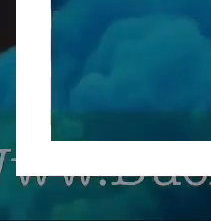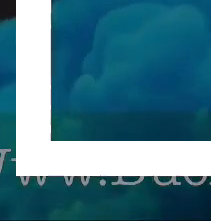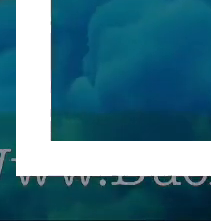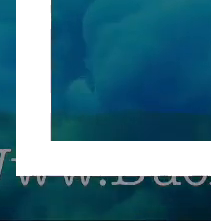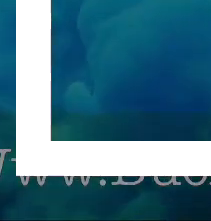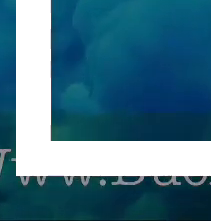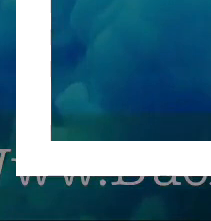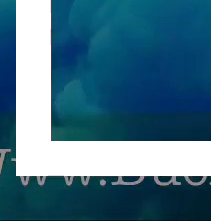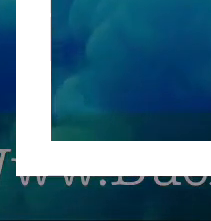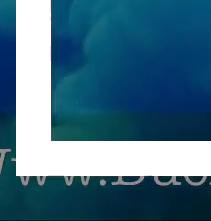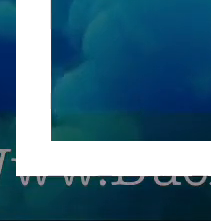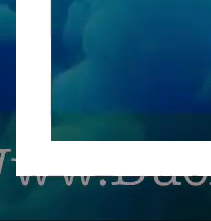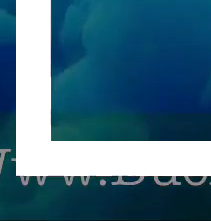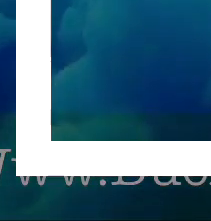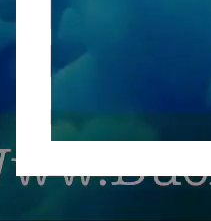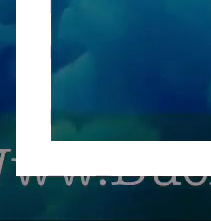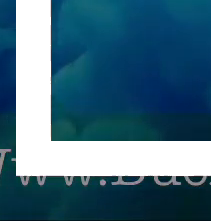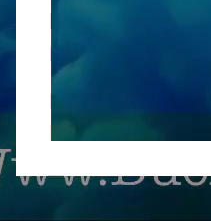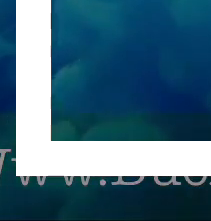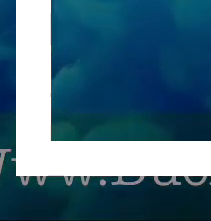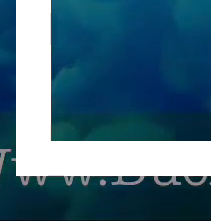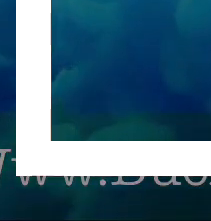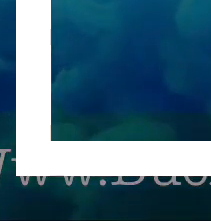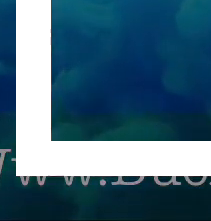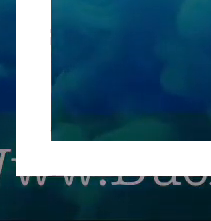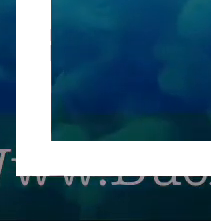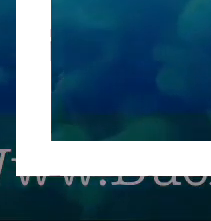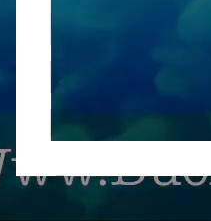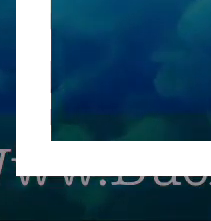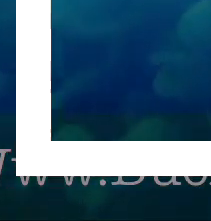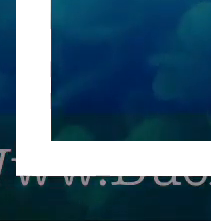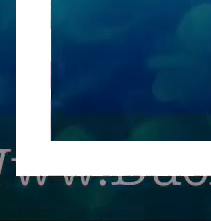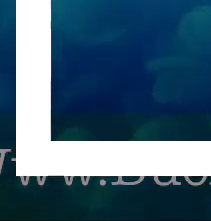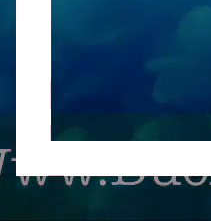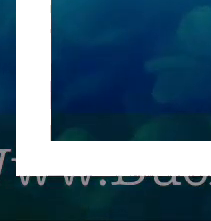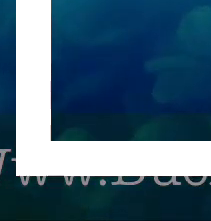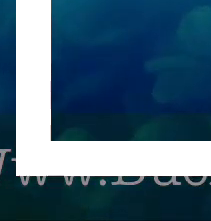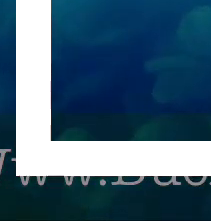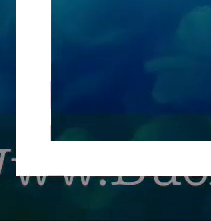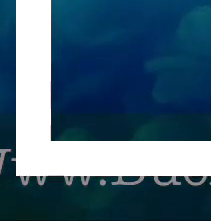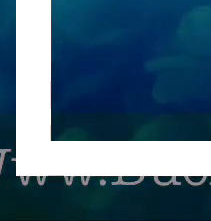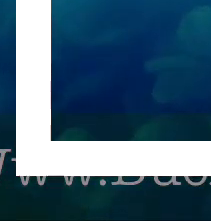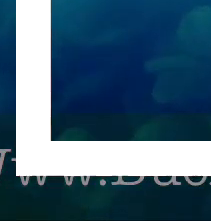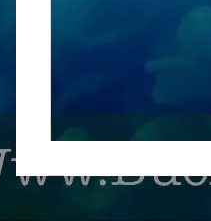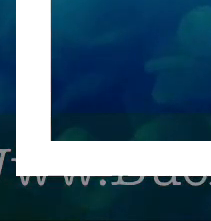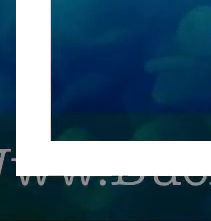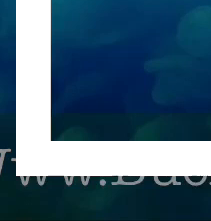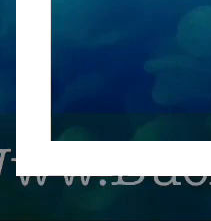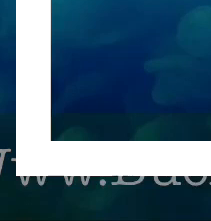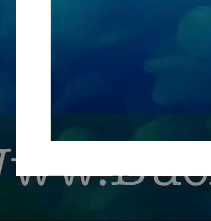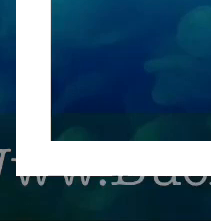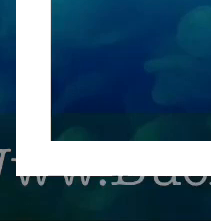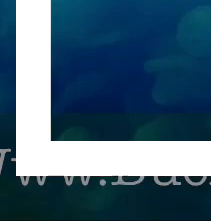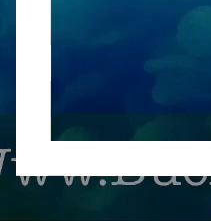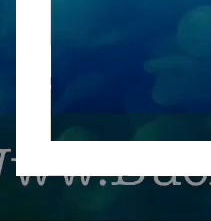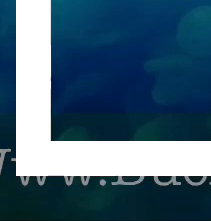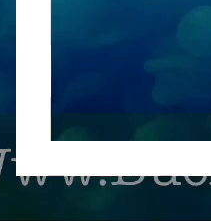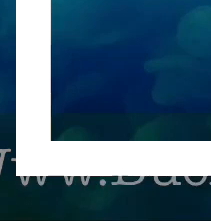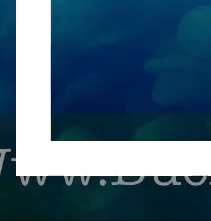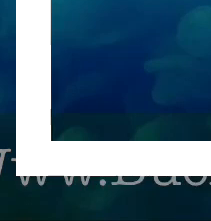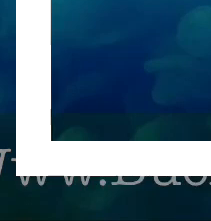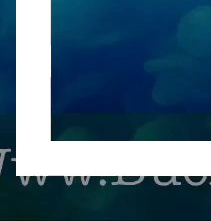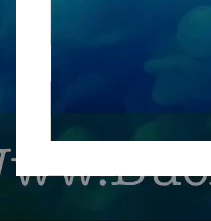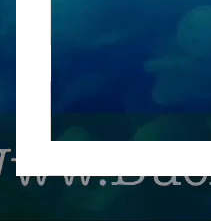desperation, I turned to heaven and spoke your name